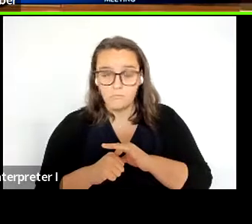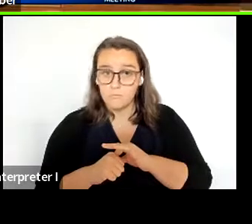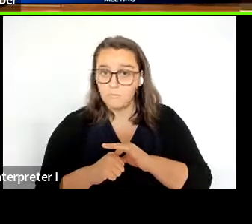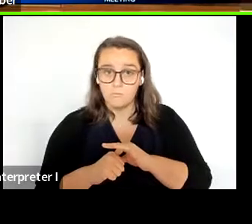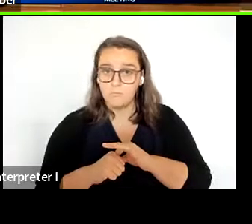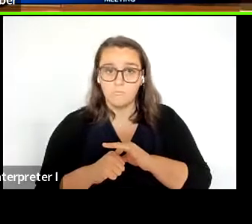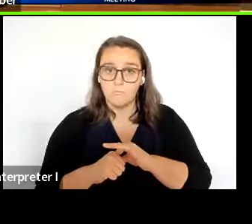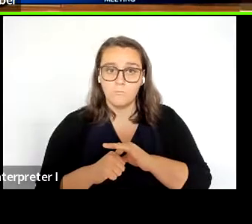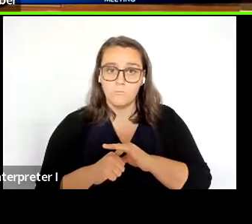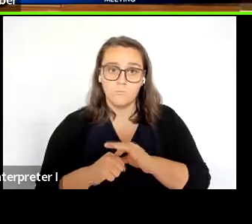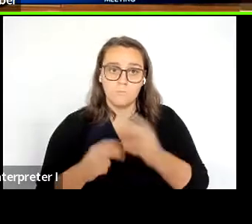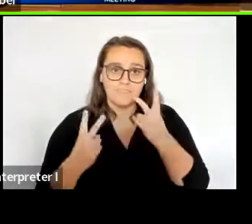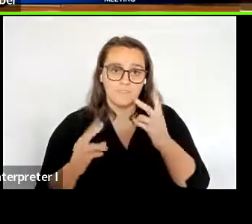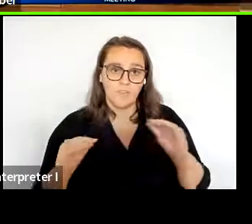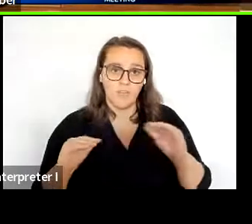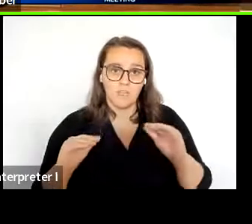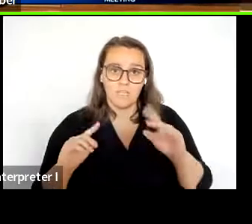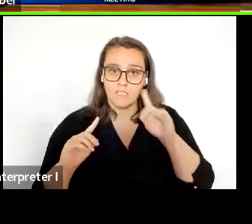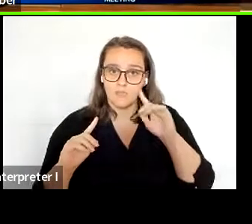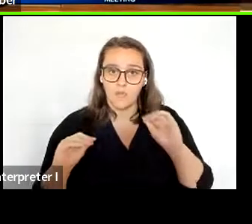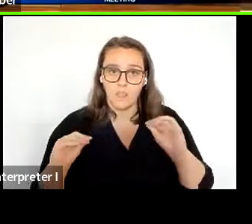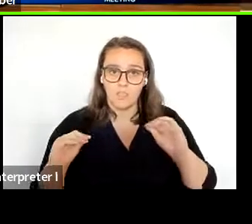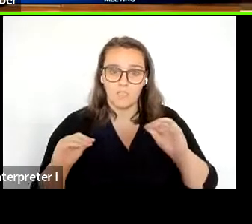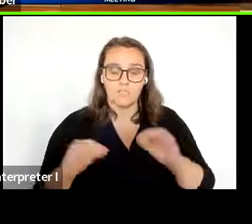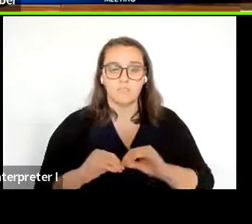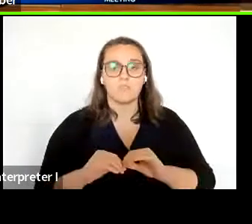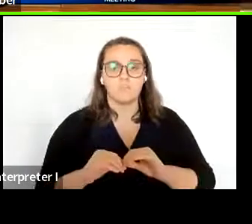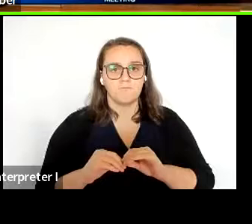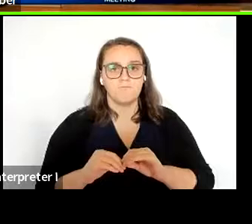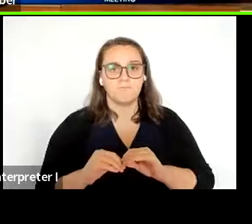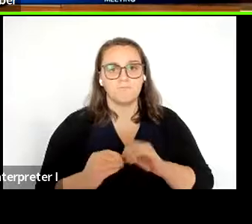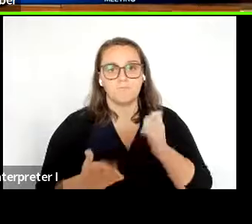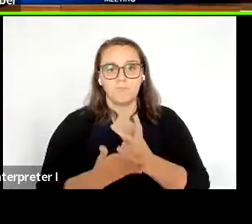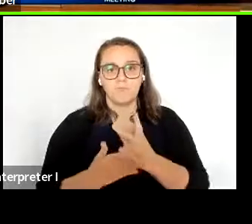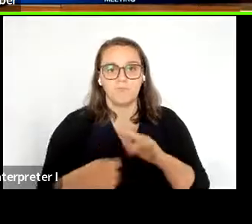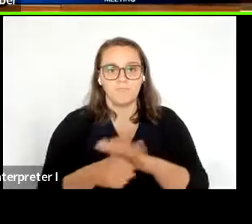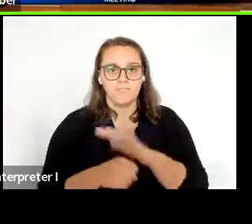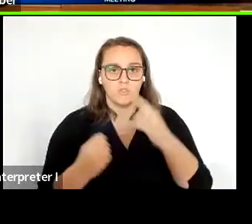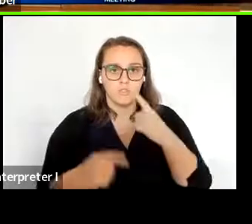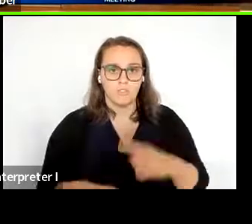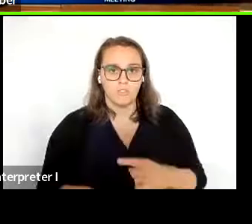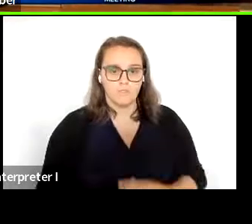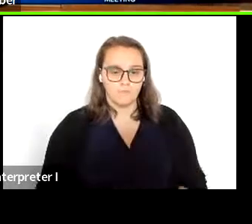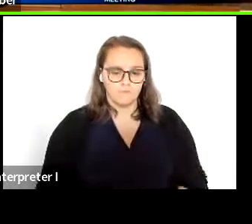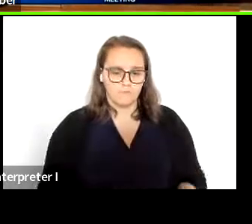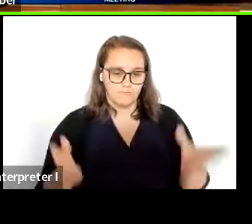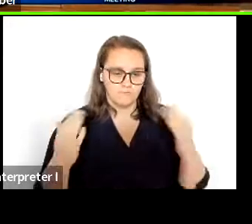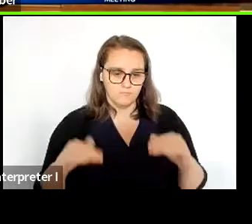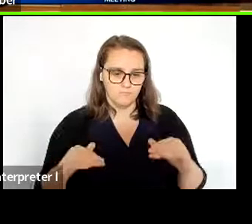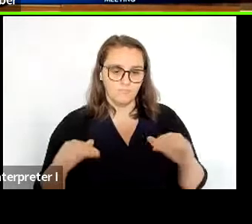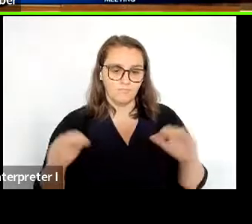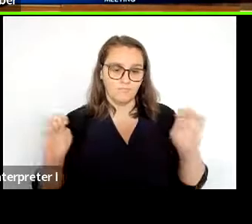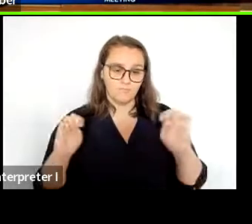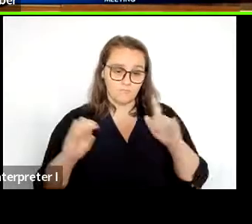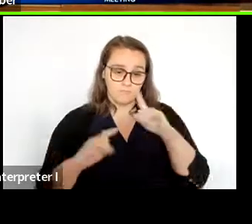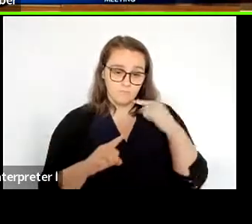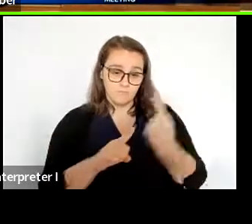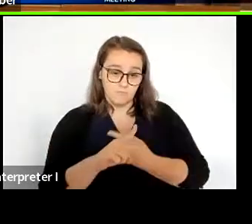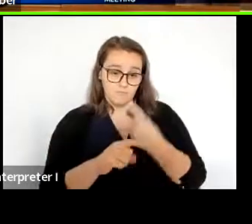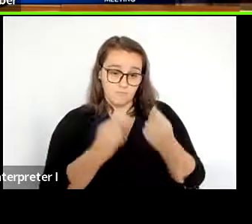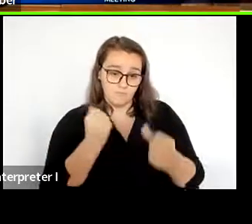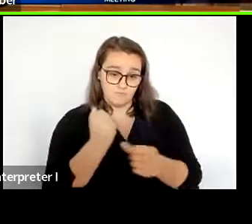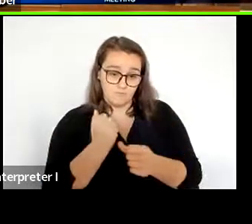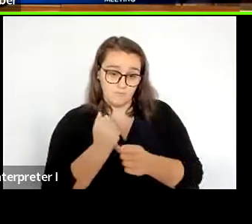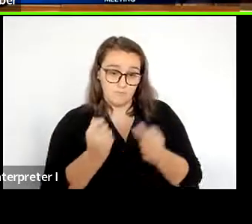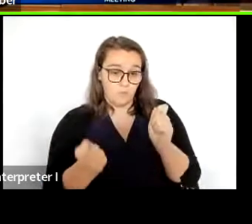I don't see or hear any no votes. The bill is approved unanimously. The next item is Emergency Rental Assistance